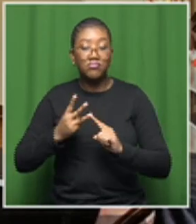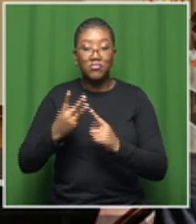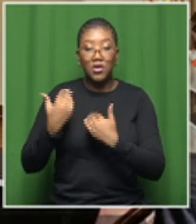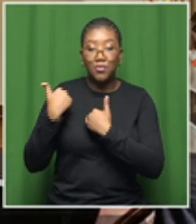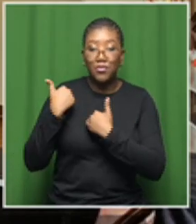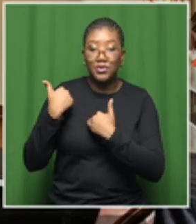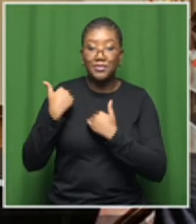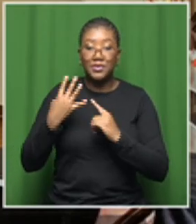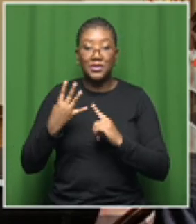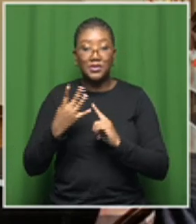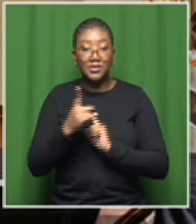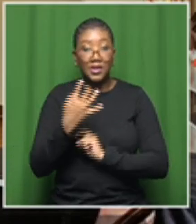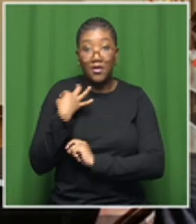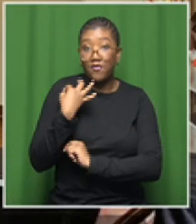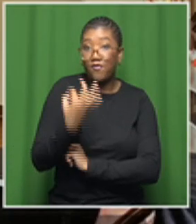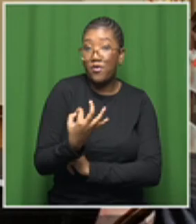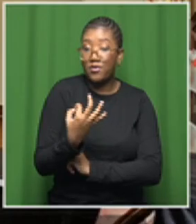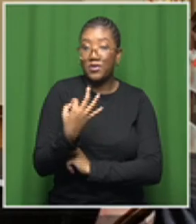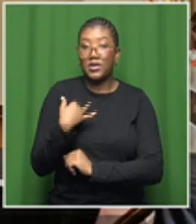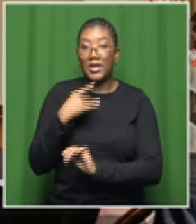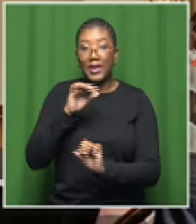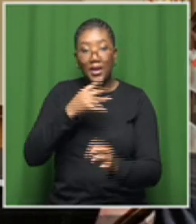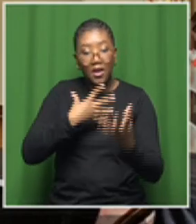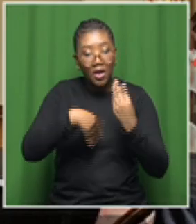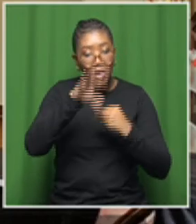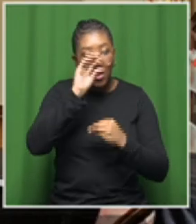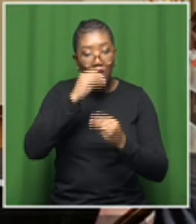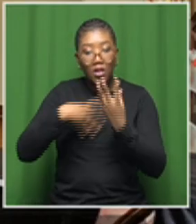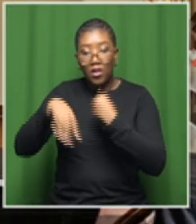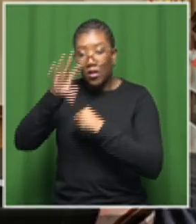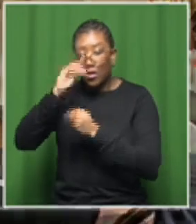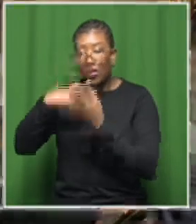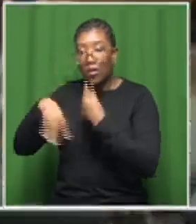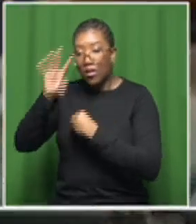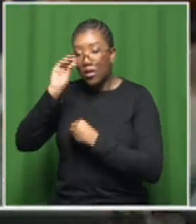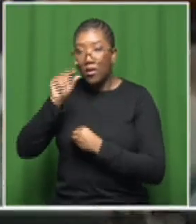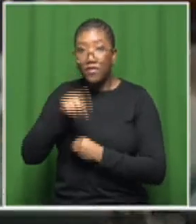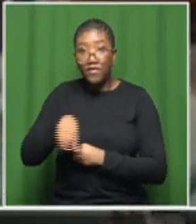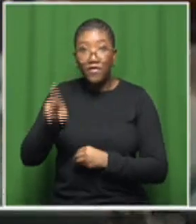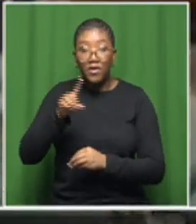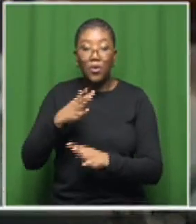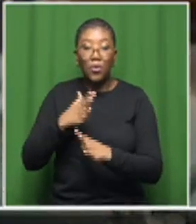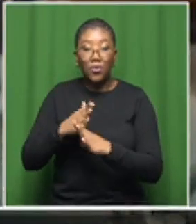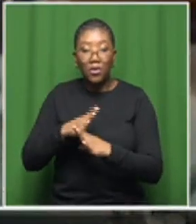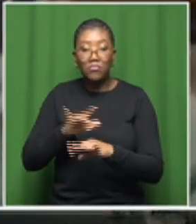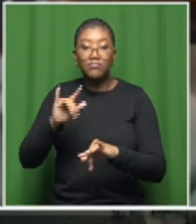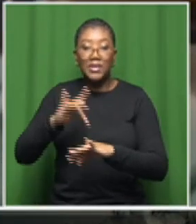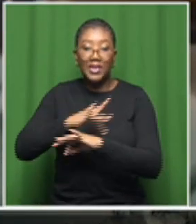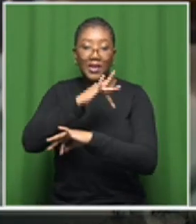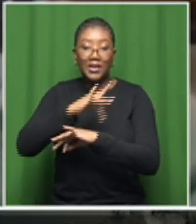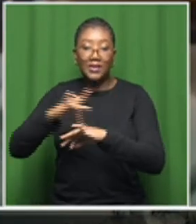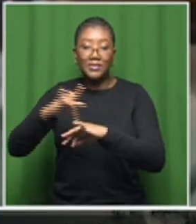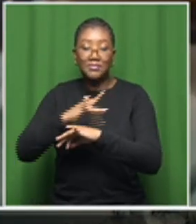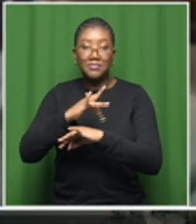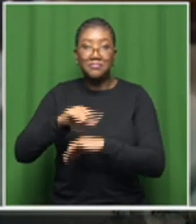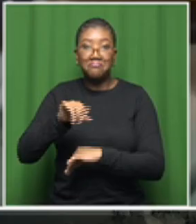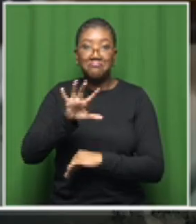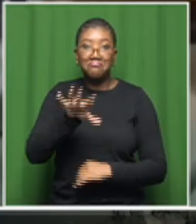will undertake, the lifelong lessons that they'll also garner in working with theatre, what comes to mind?